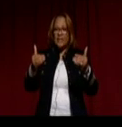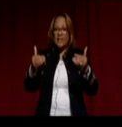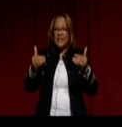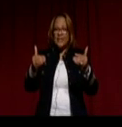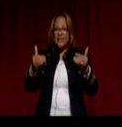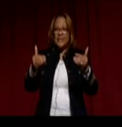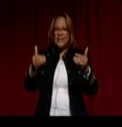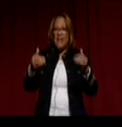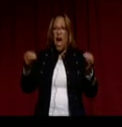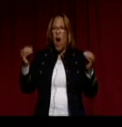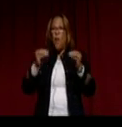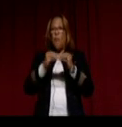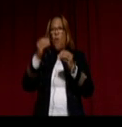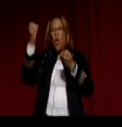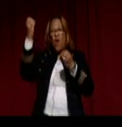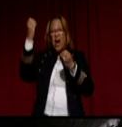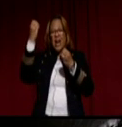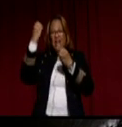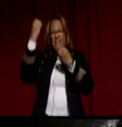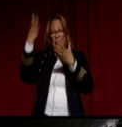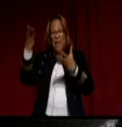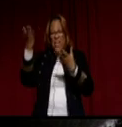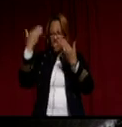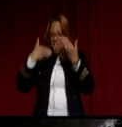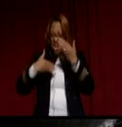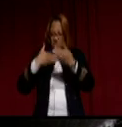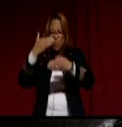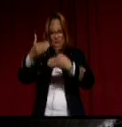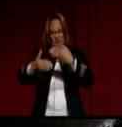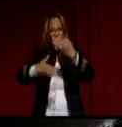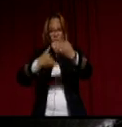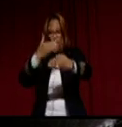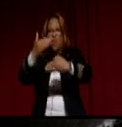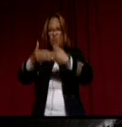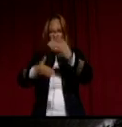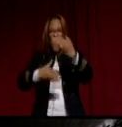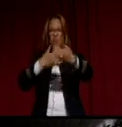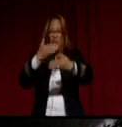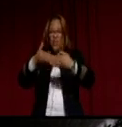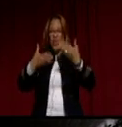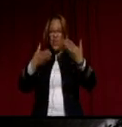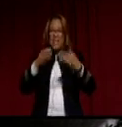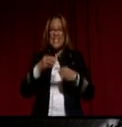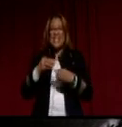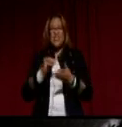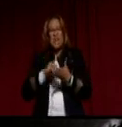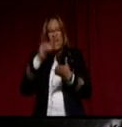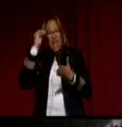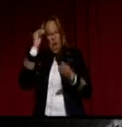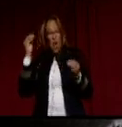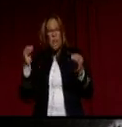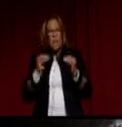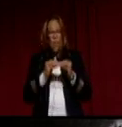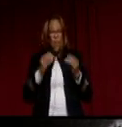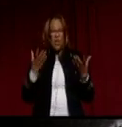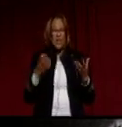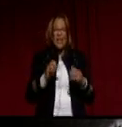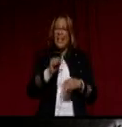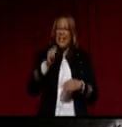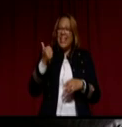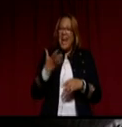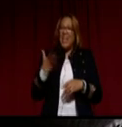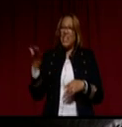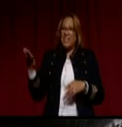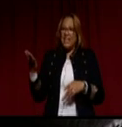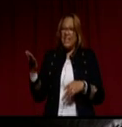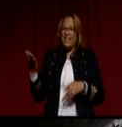we're going to get more information as we go, as we learn more about this particular virus. The other thing, which I think was what you